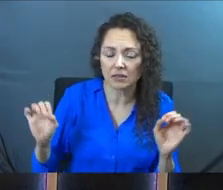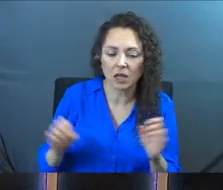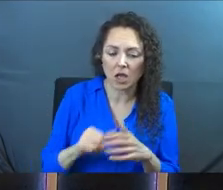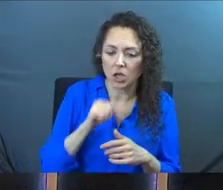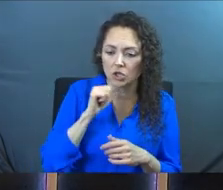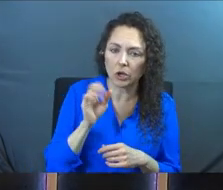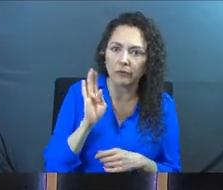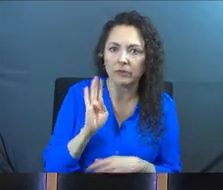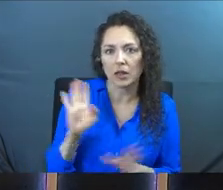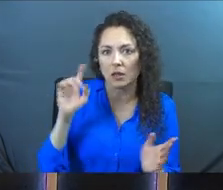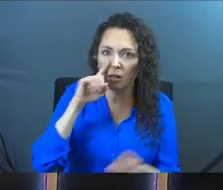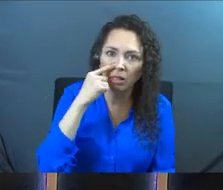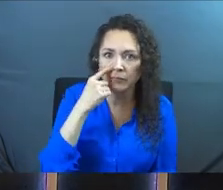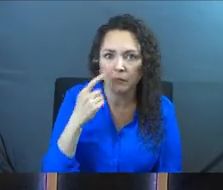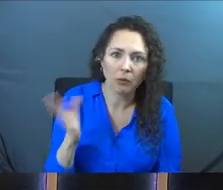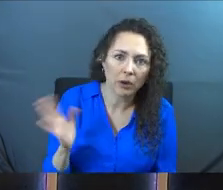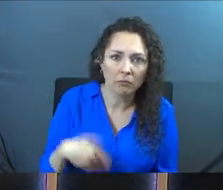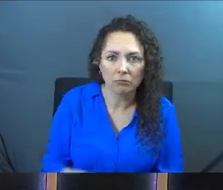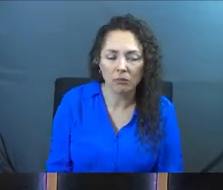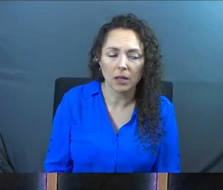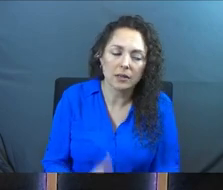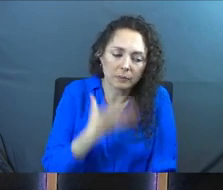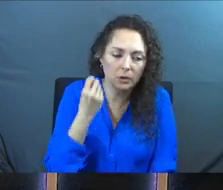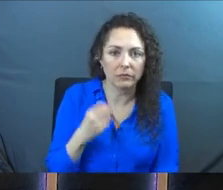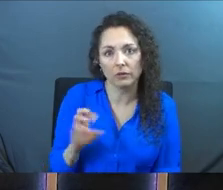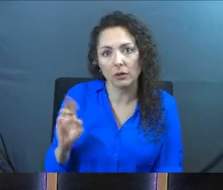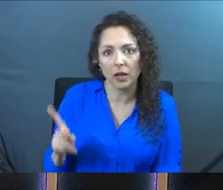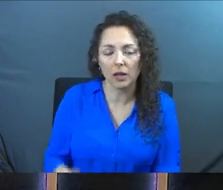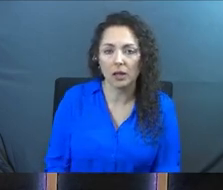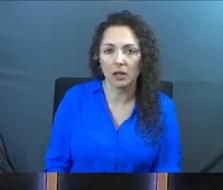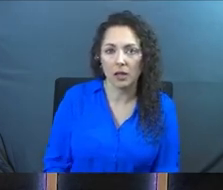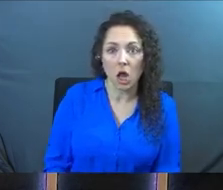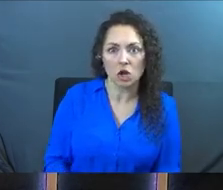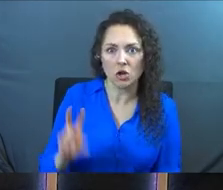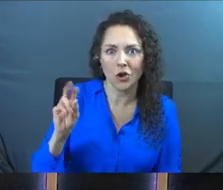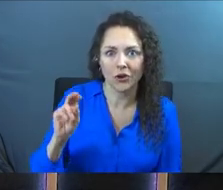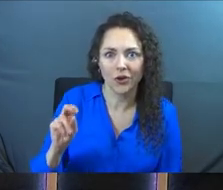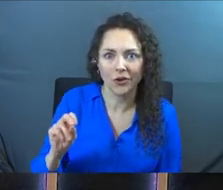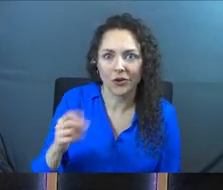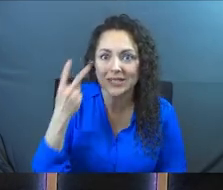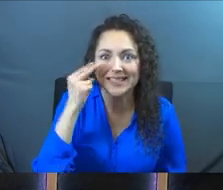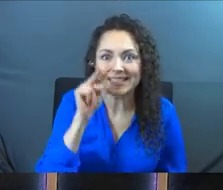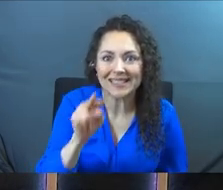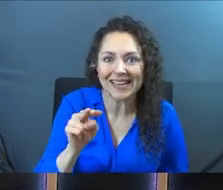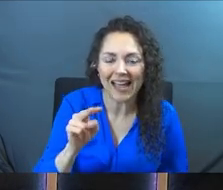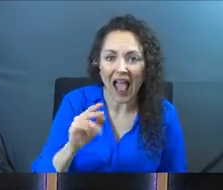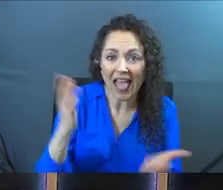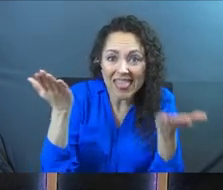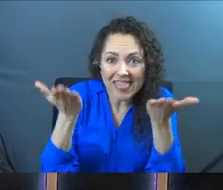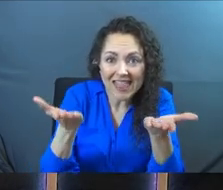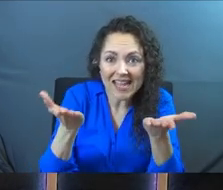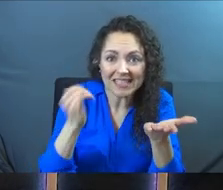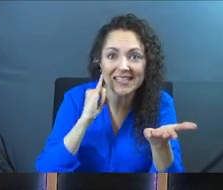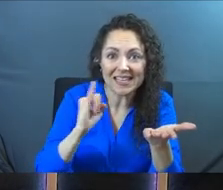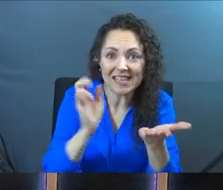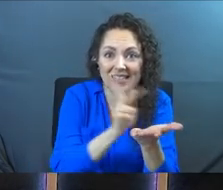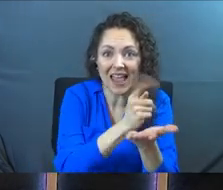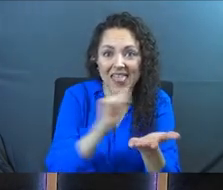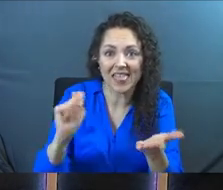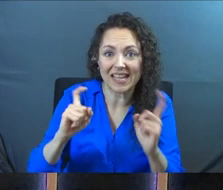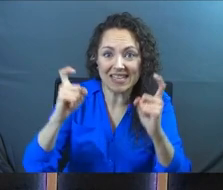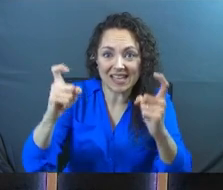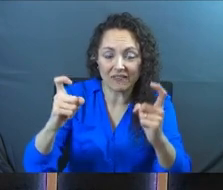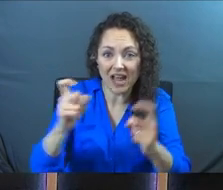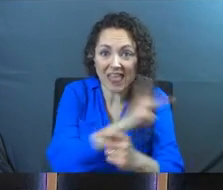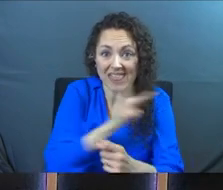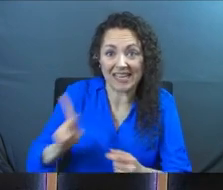just let that be, oh, that's really cool. That's beautiful. That's wonderful. We need to recognize this is the king of this kingdom that